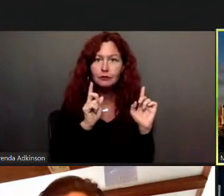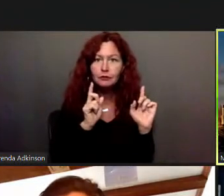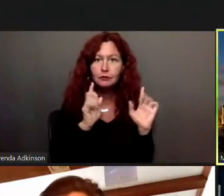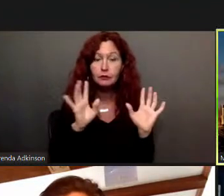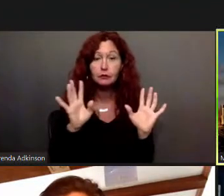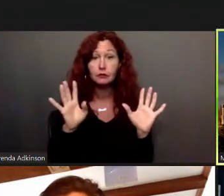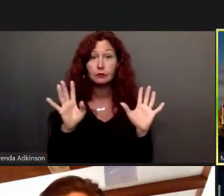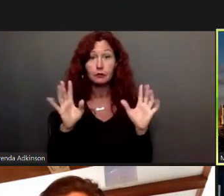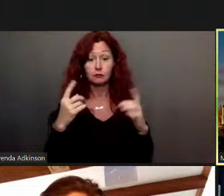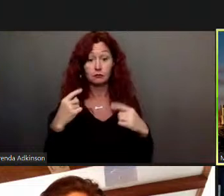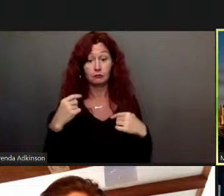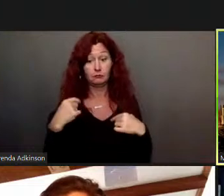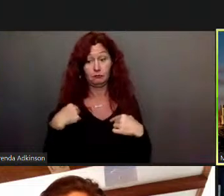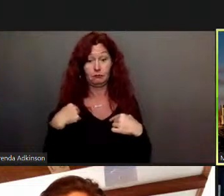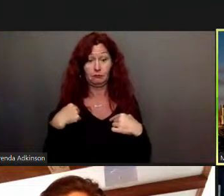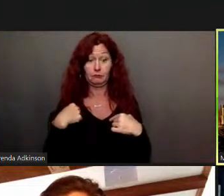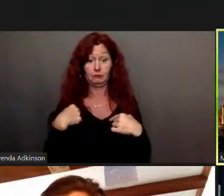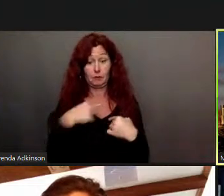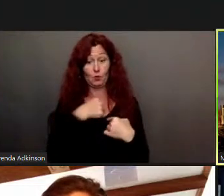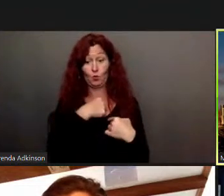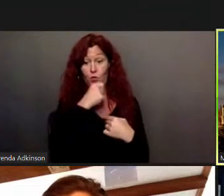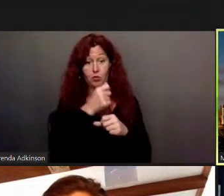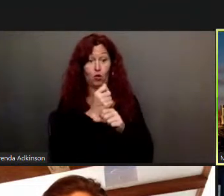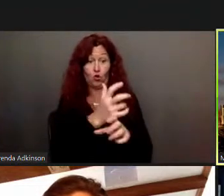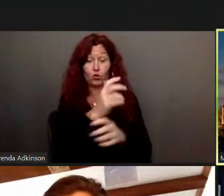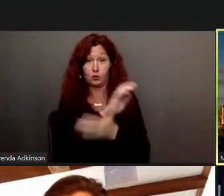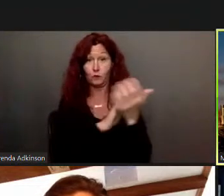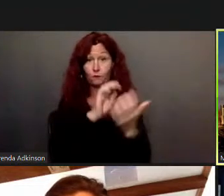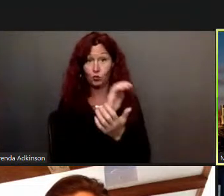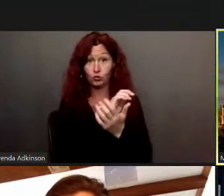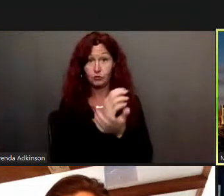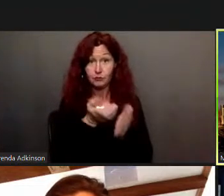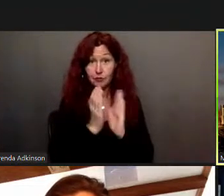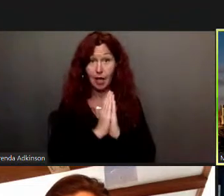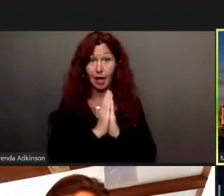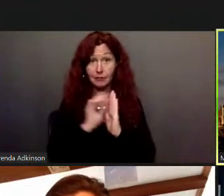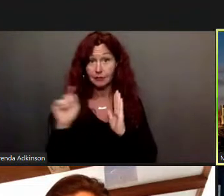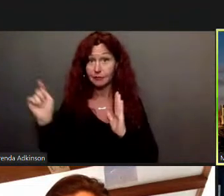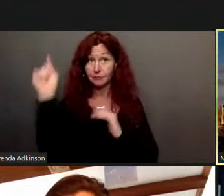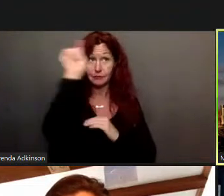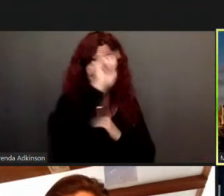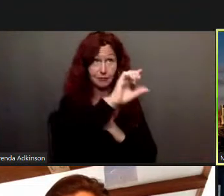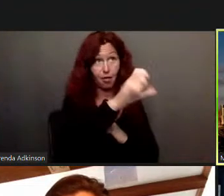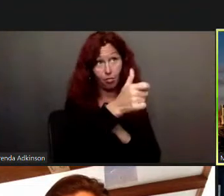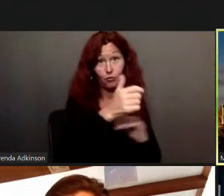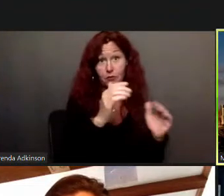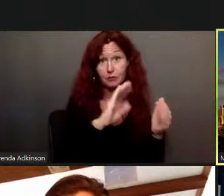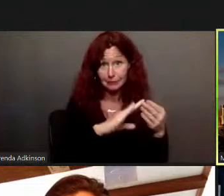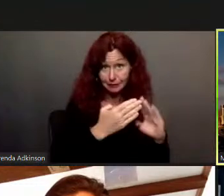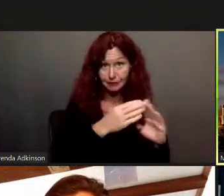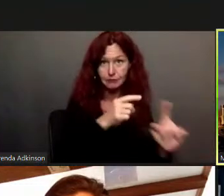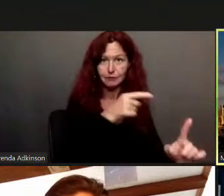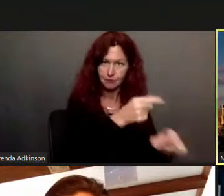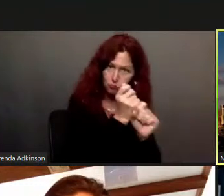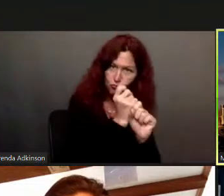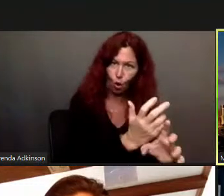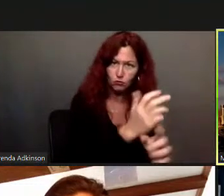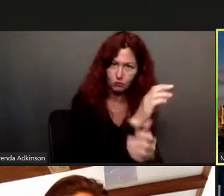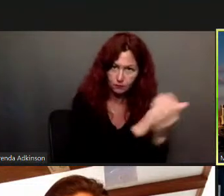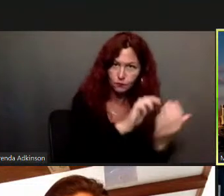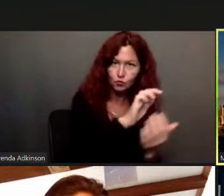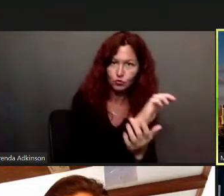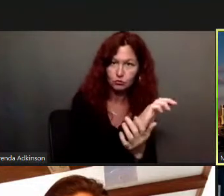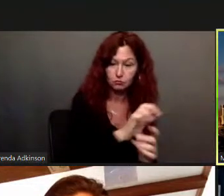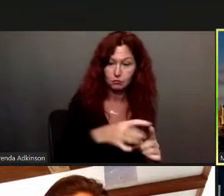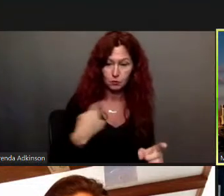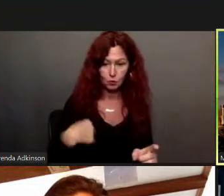of that confusion. Okay. So go talk to the folks that caused the confusion. All right. There was a mask order in this town and has